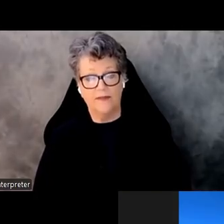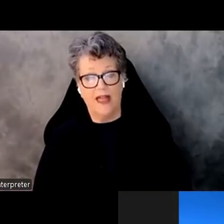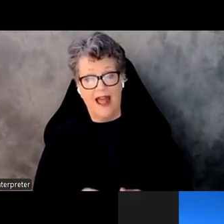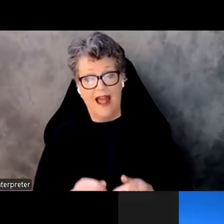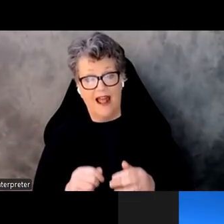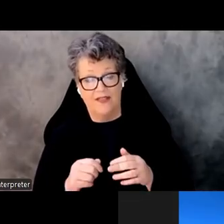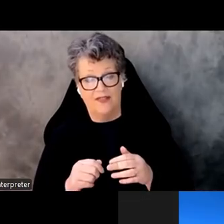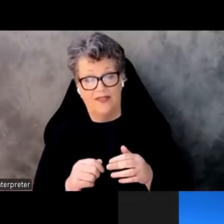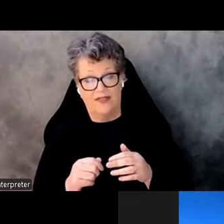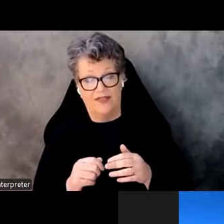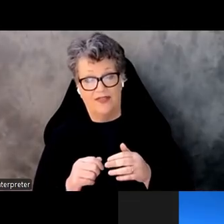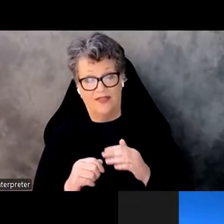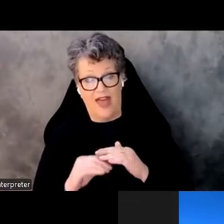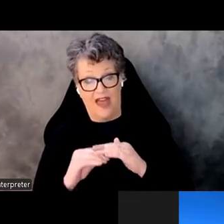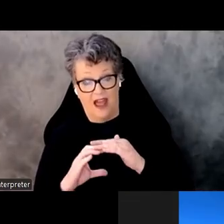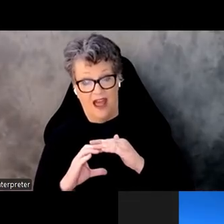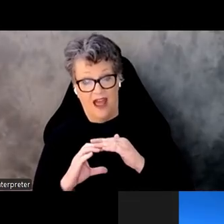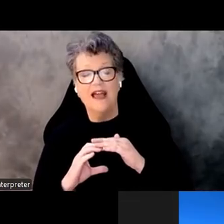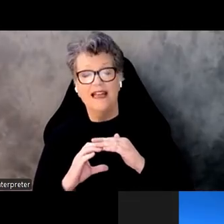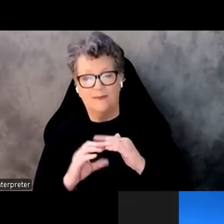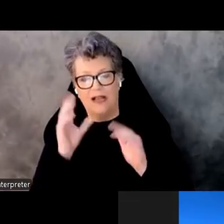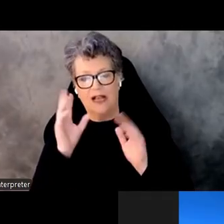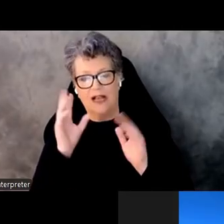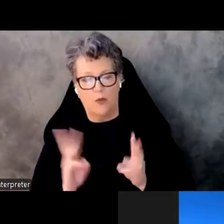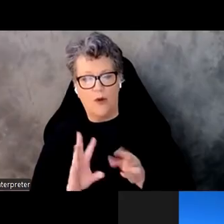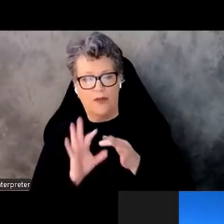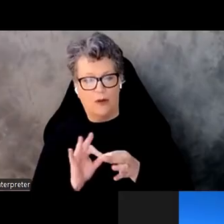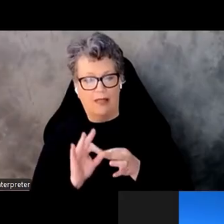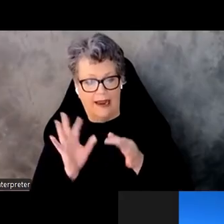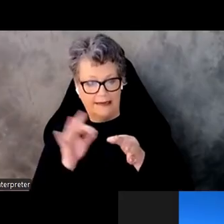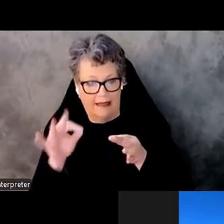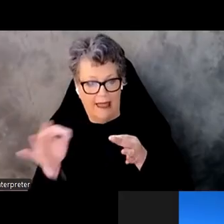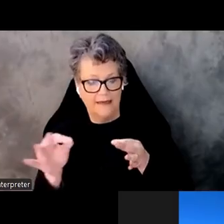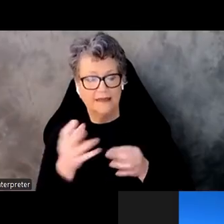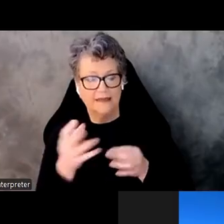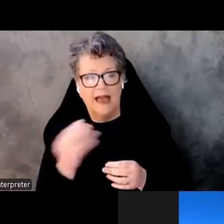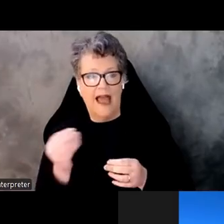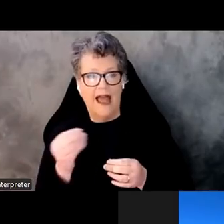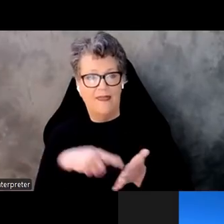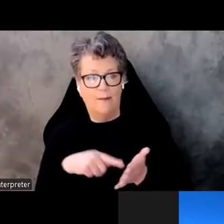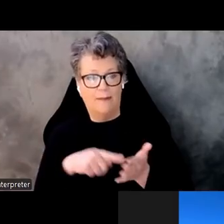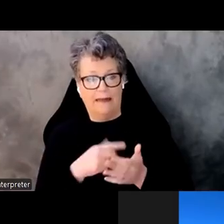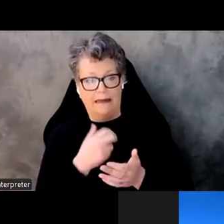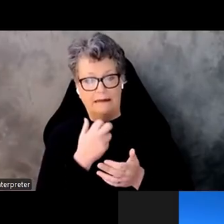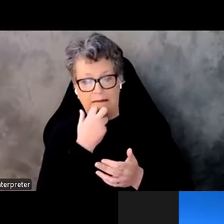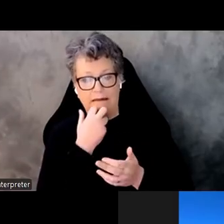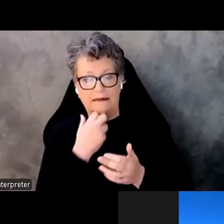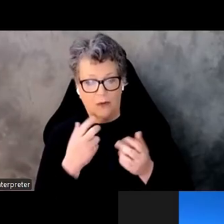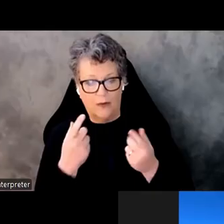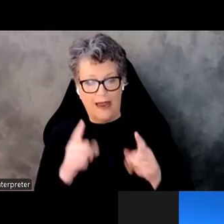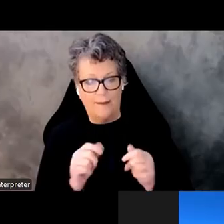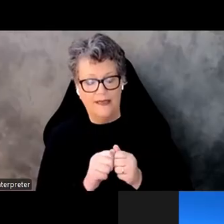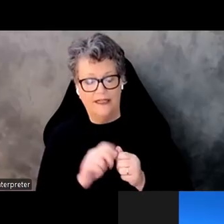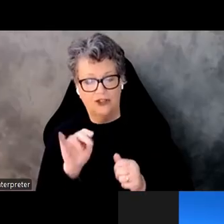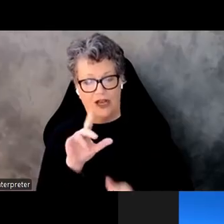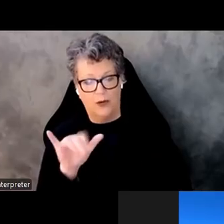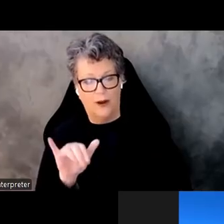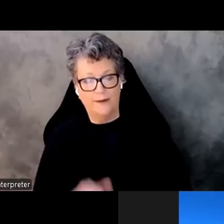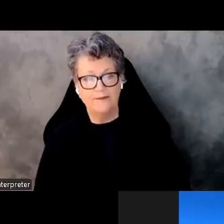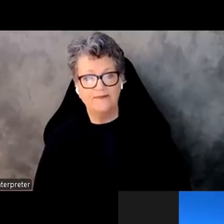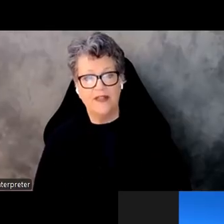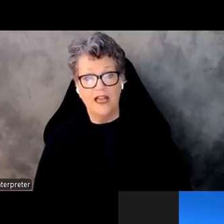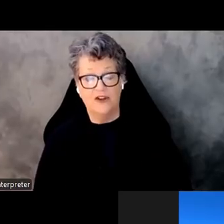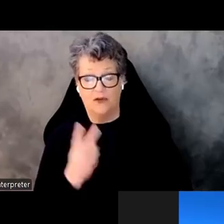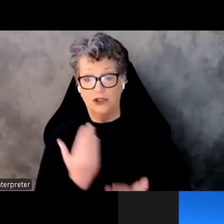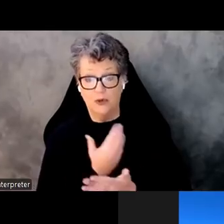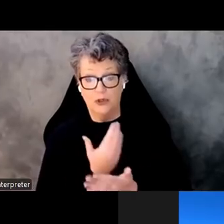collection amount is the result of still the weather-related delays and also a billing glitch that we experienced back in January. And just for our two newest